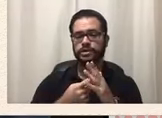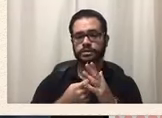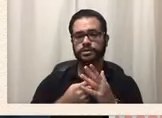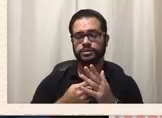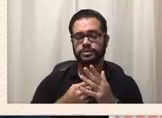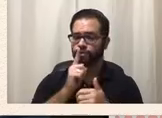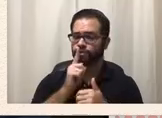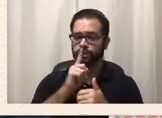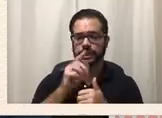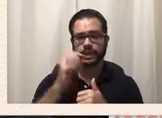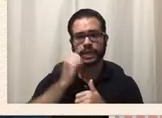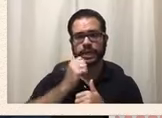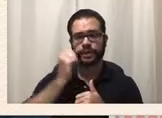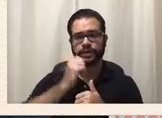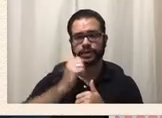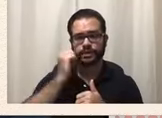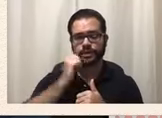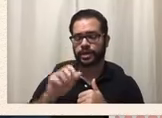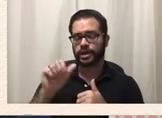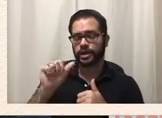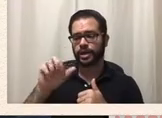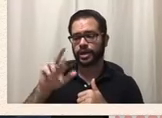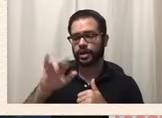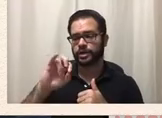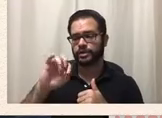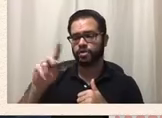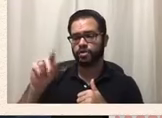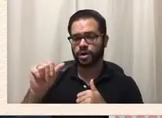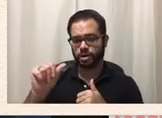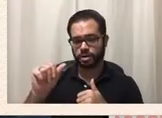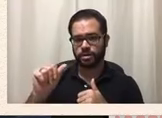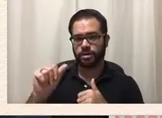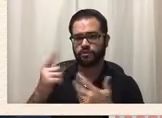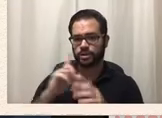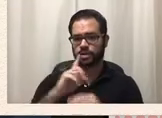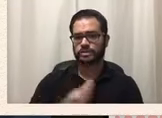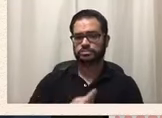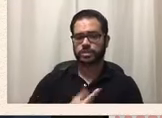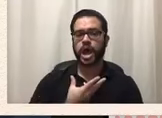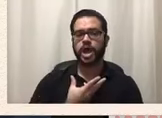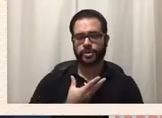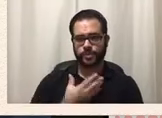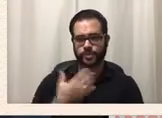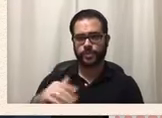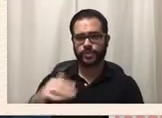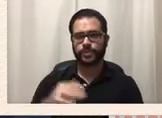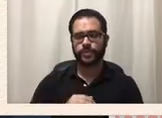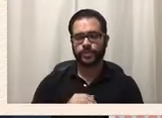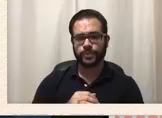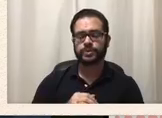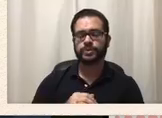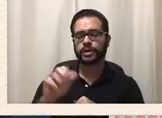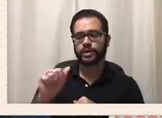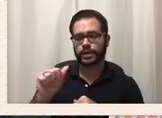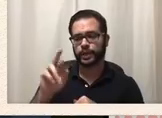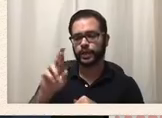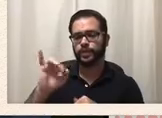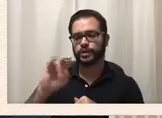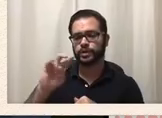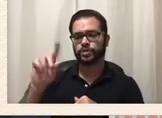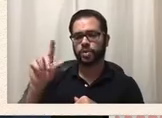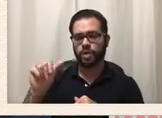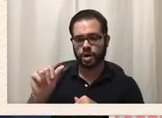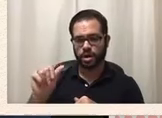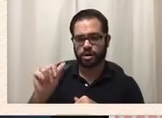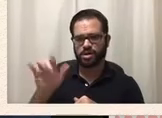know, Arizona has inspired me. And so Arizona is wired to really think about and